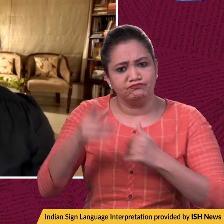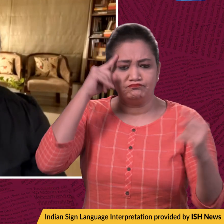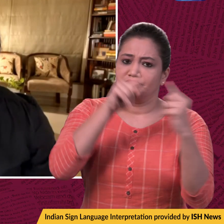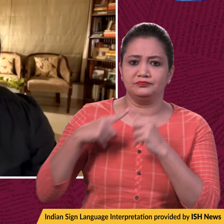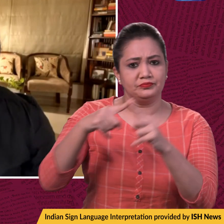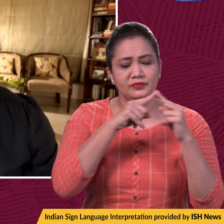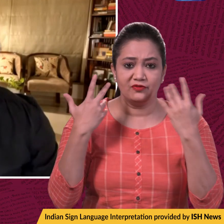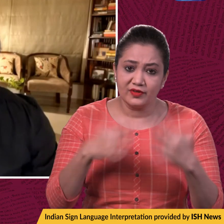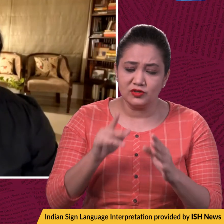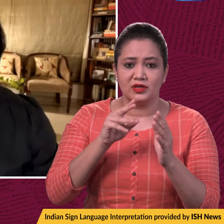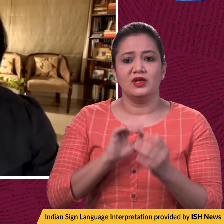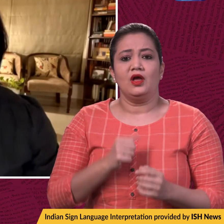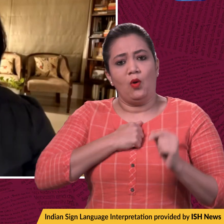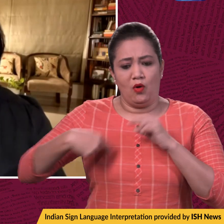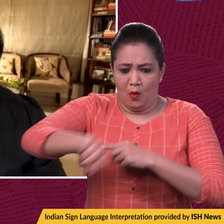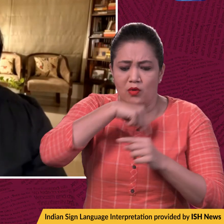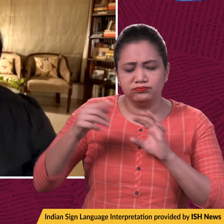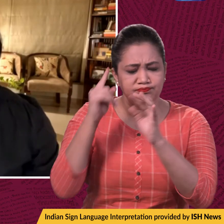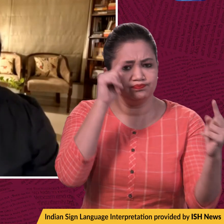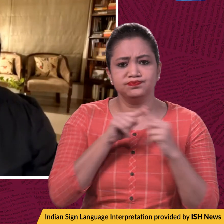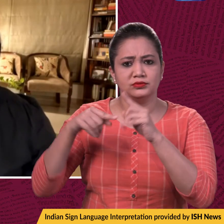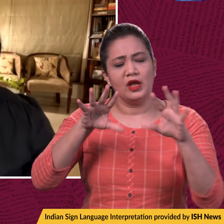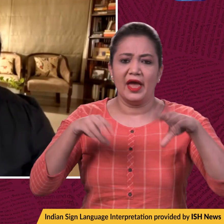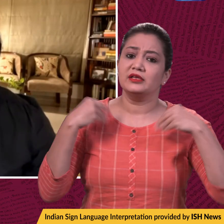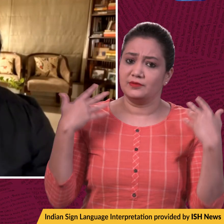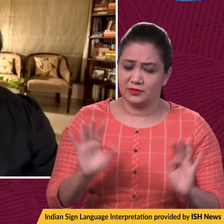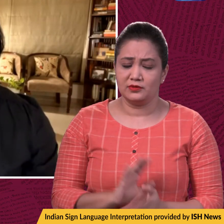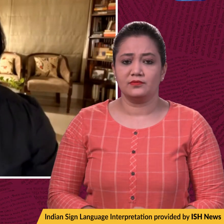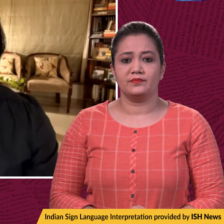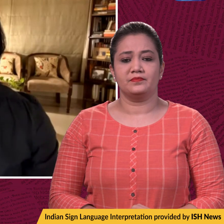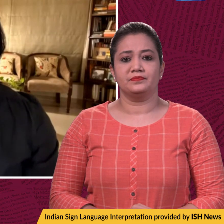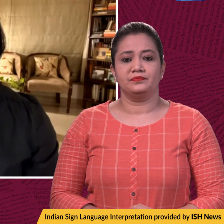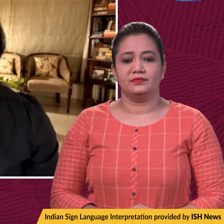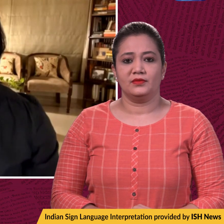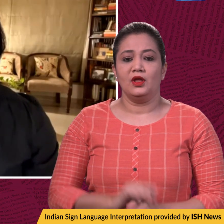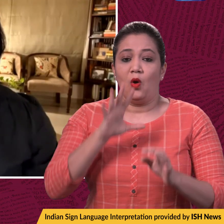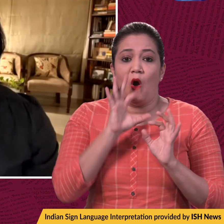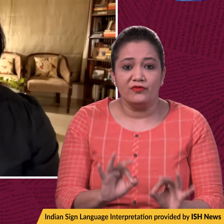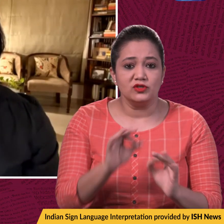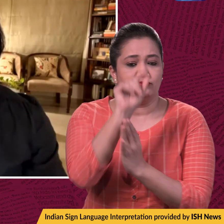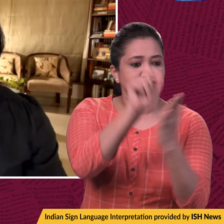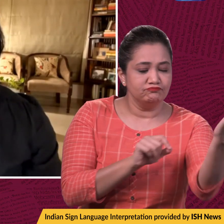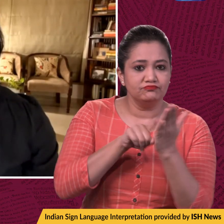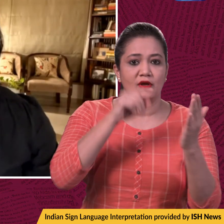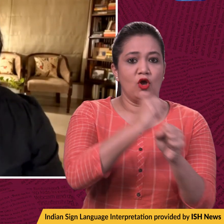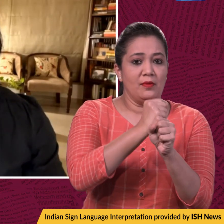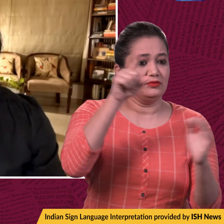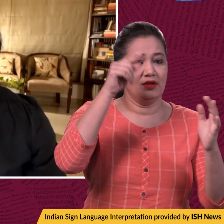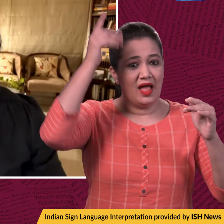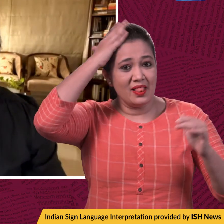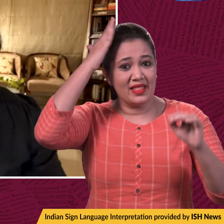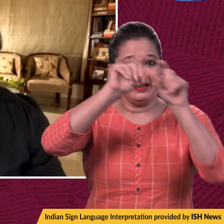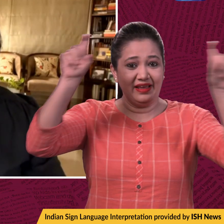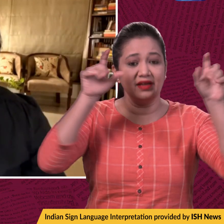has been arrived within the Samyukta Kisan Morcha to accept that proposal. Now, a formal communication has been signed on the